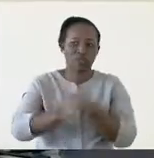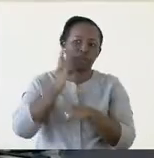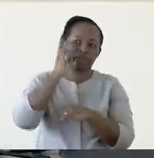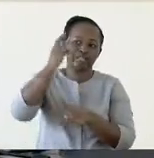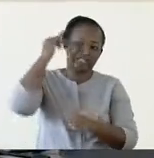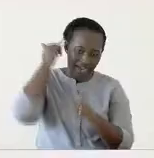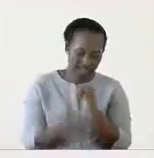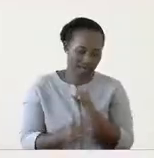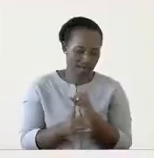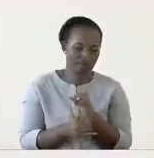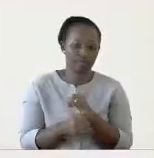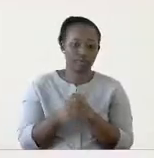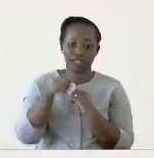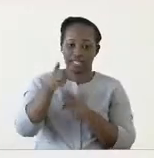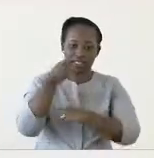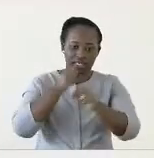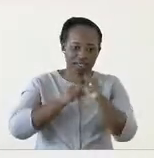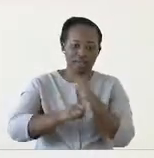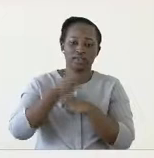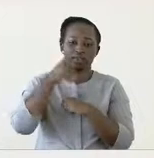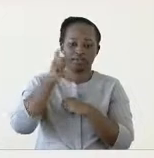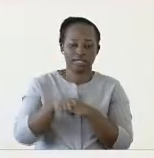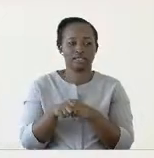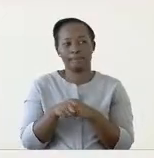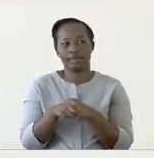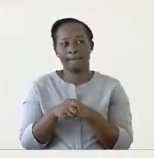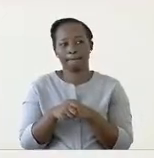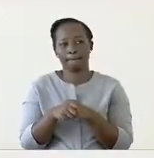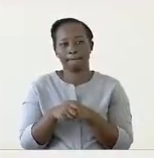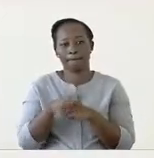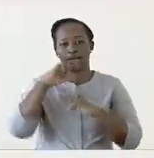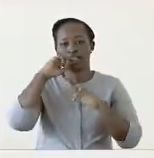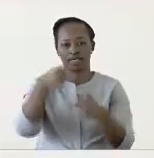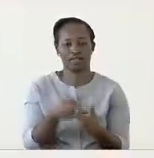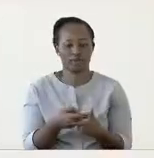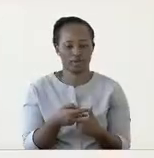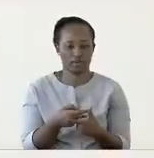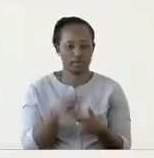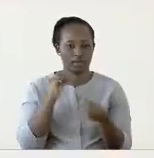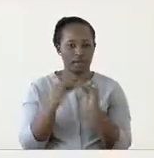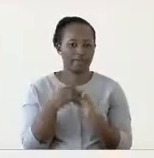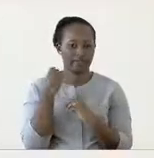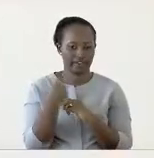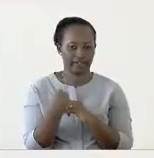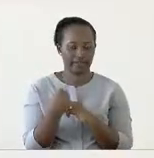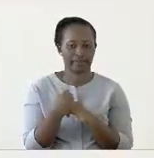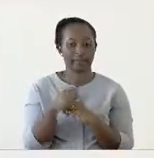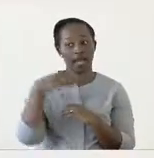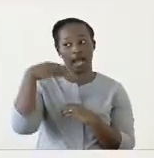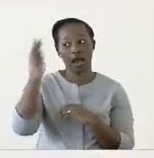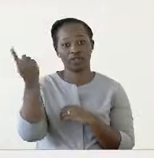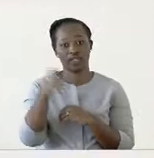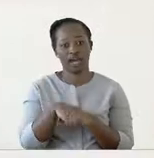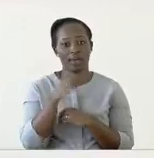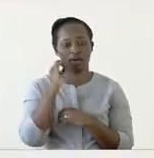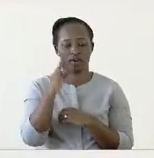one? These are, the last one is supposed to be the response, which is number 5. The outcome of